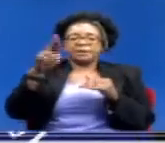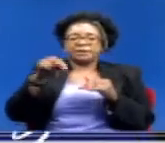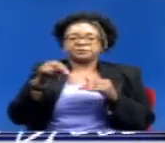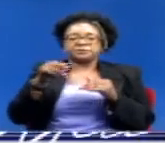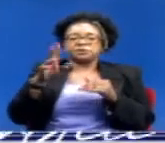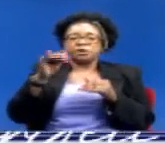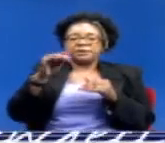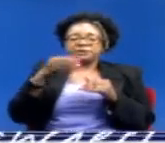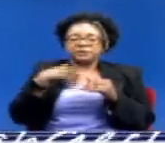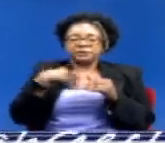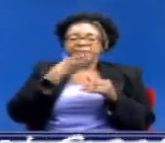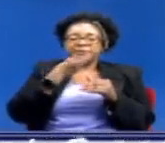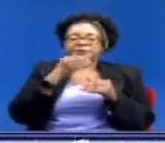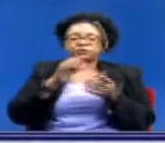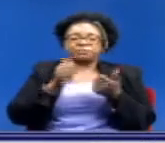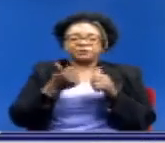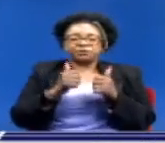men's competition.